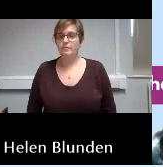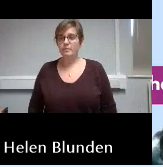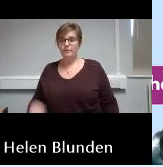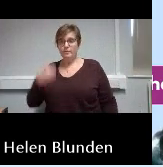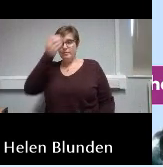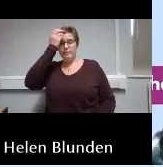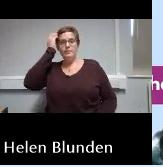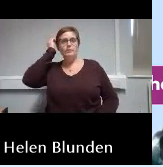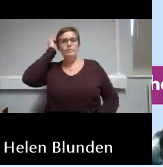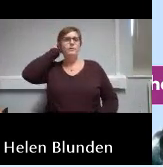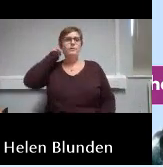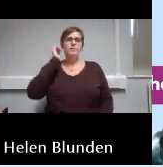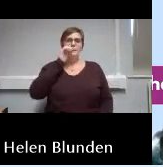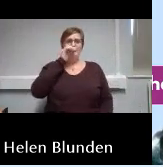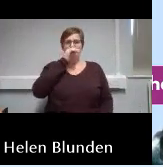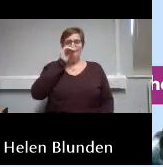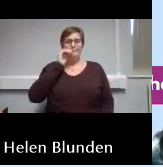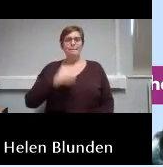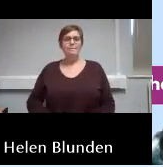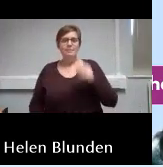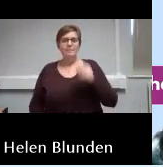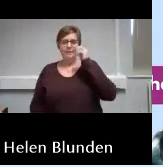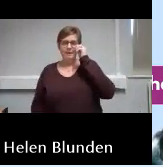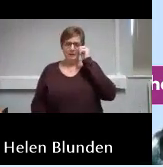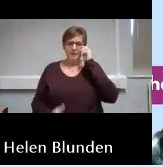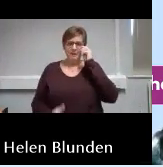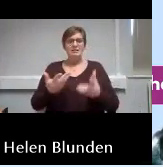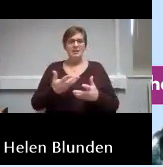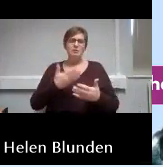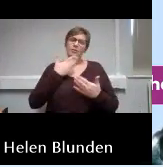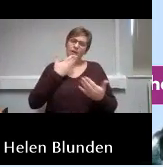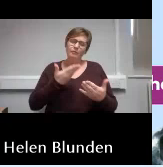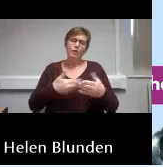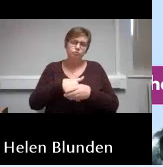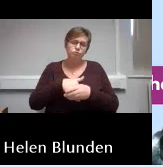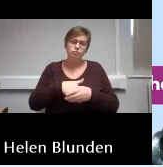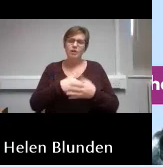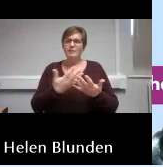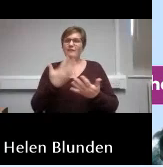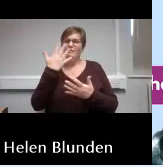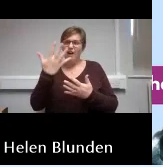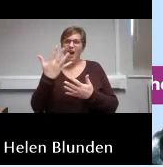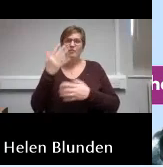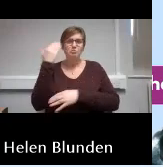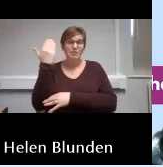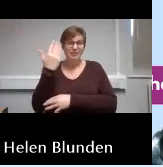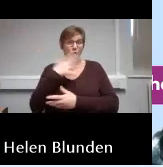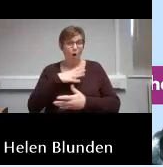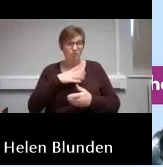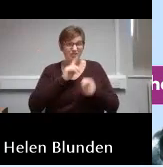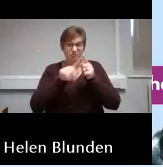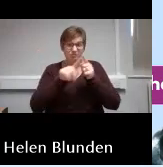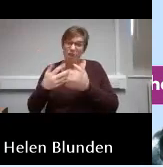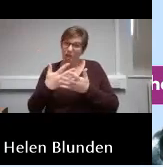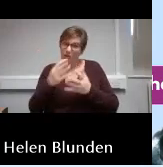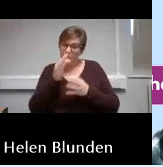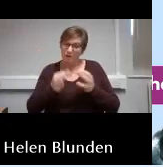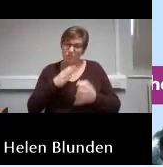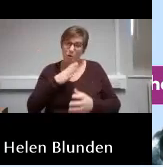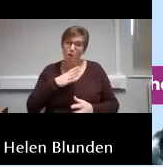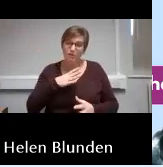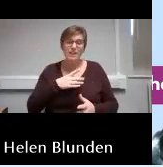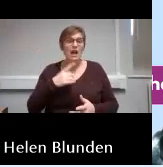We've got the cavalry out of 5 presenters, so I can see a lot of the questions being answered as they came in the chat, so that's fantastic. I don't think